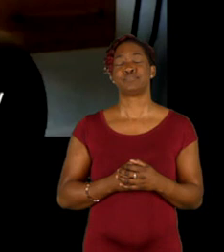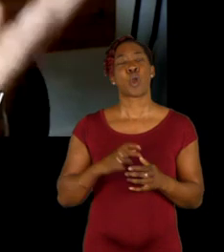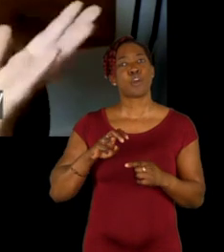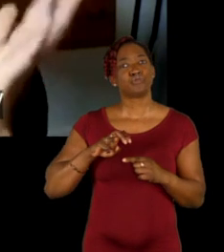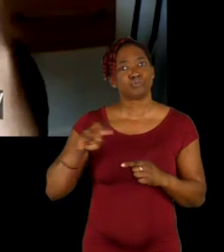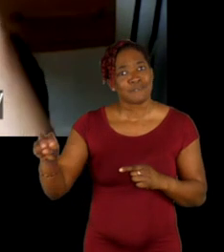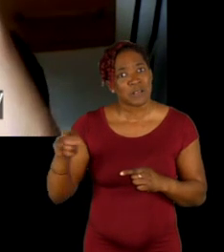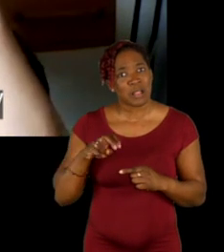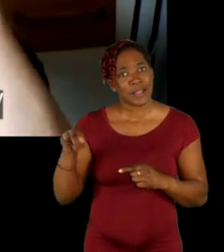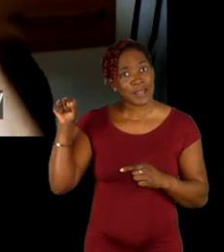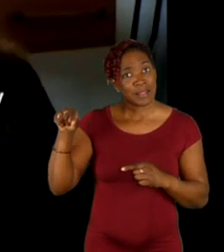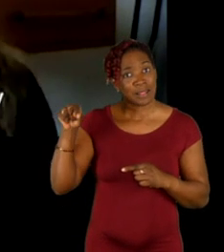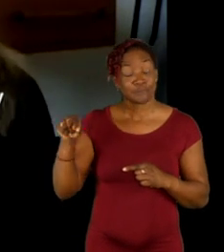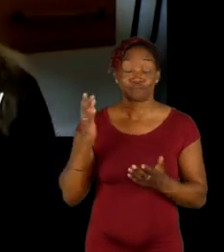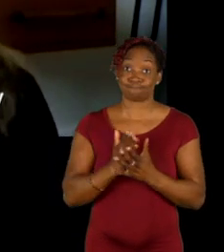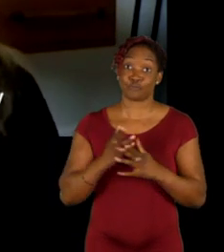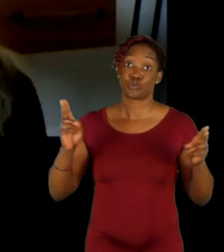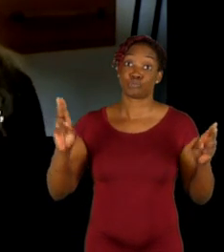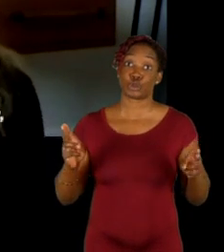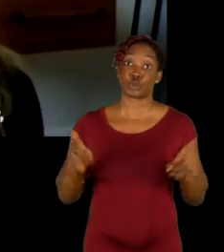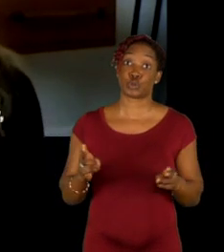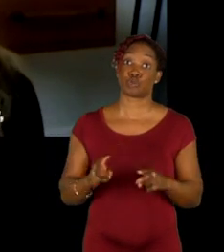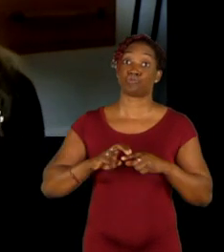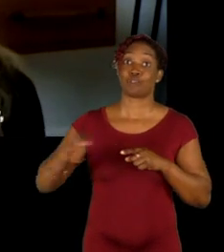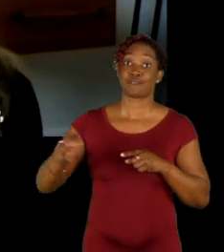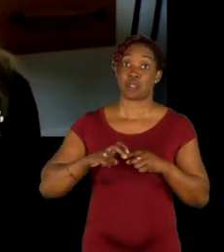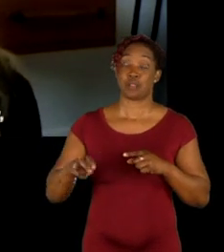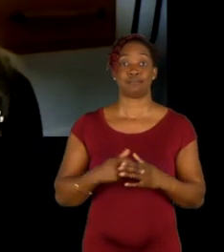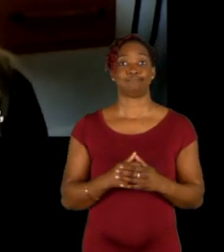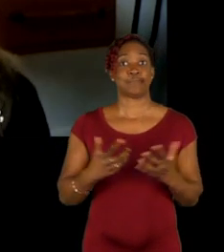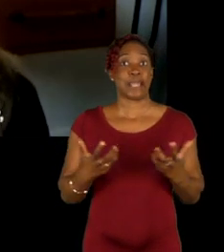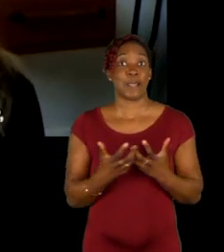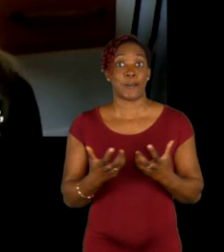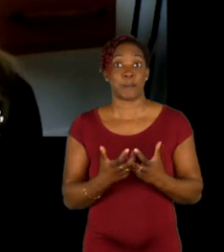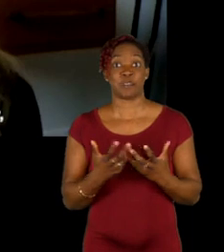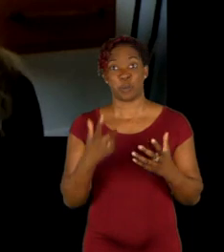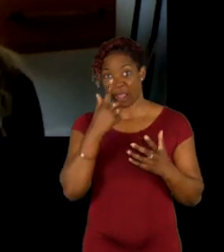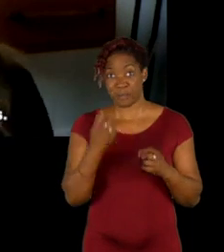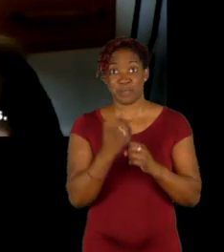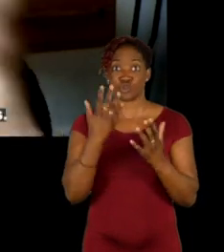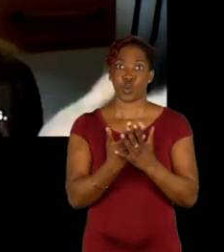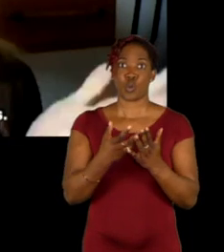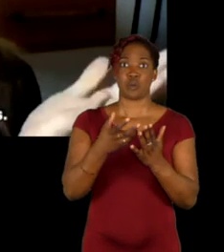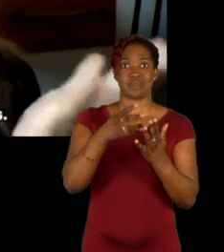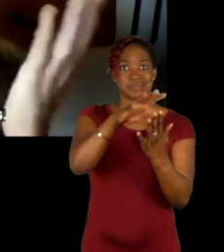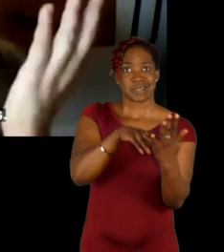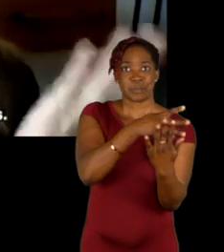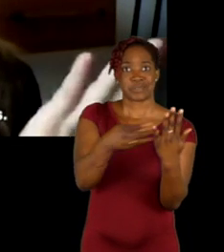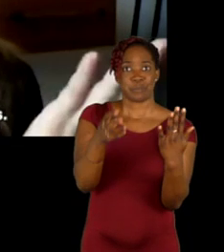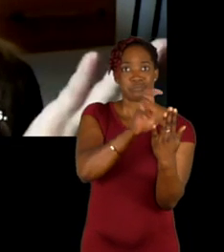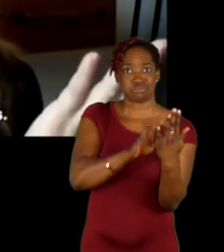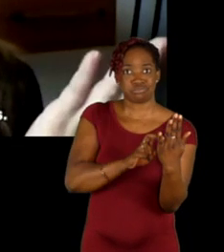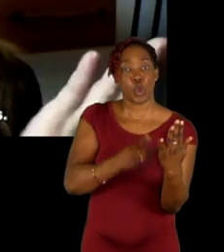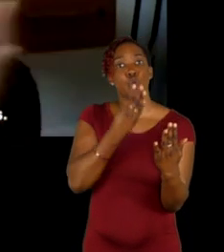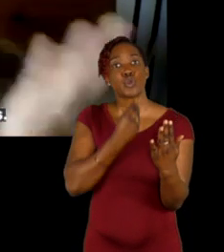travel, the main thing is actually to reduce our travel, and we can do this by clever scheduling, say, or even using